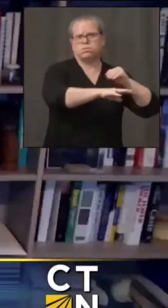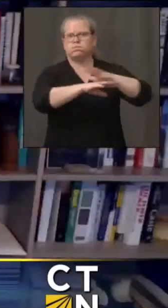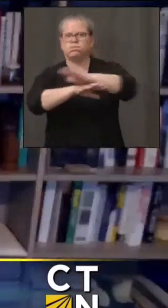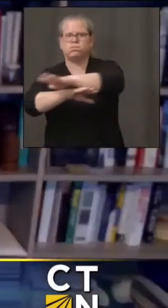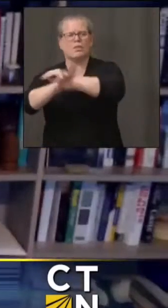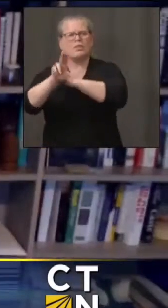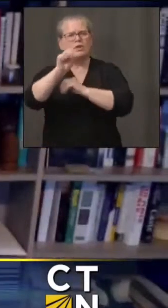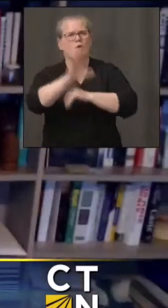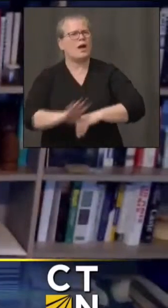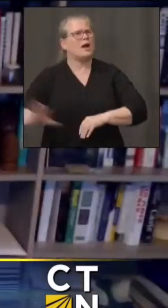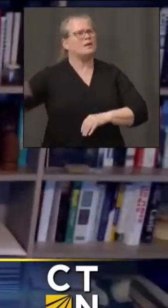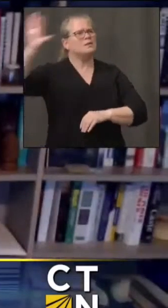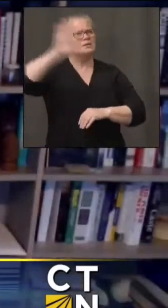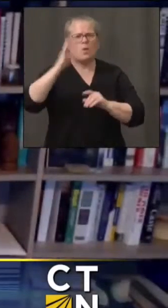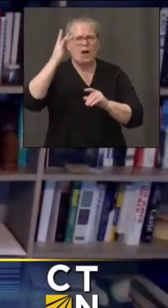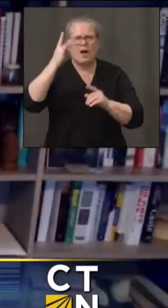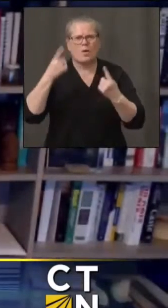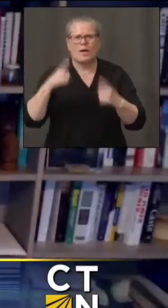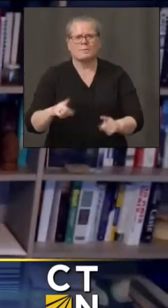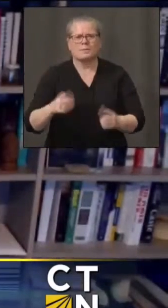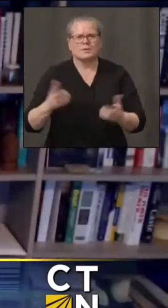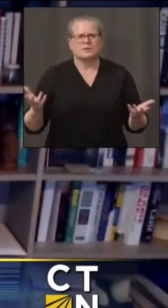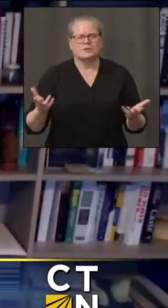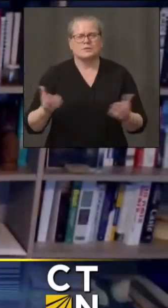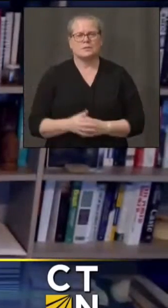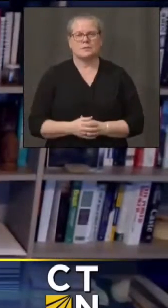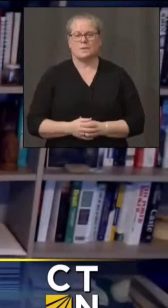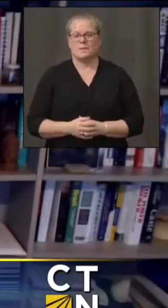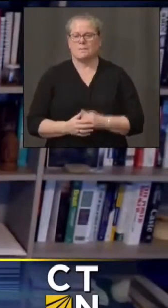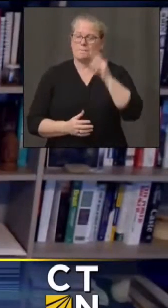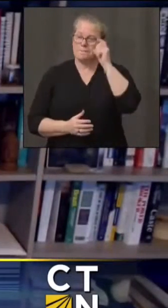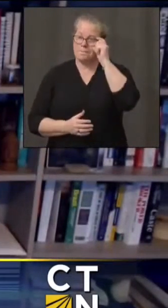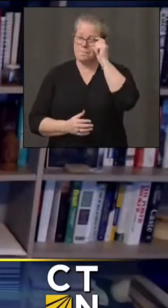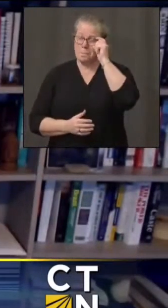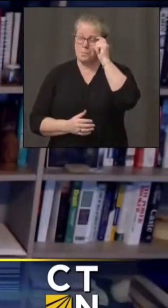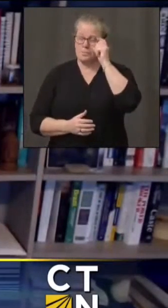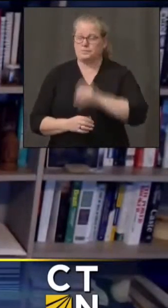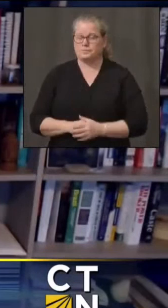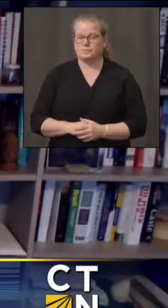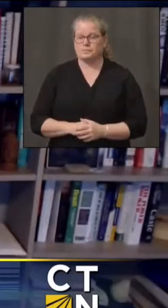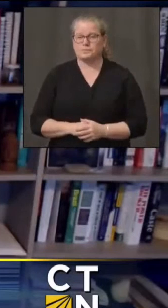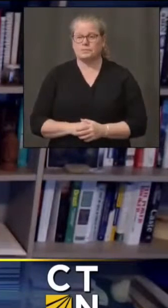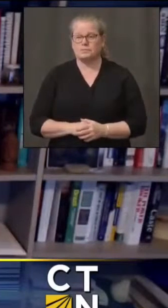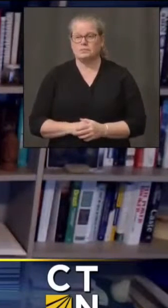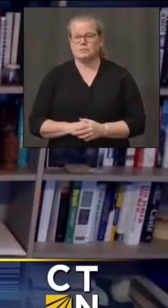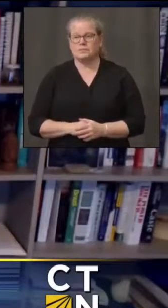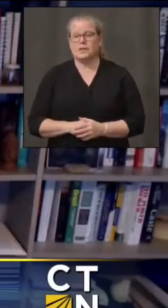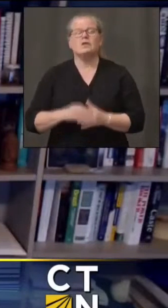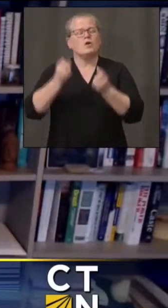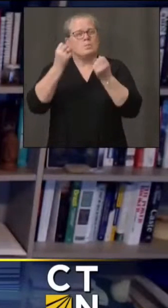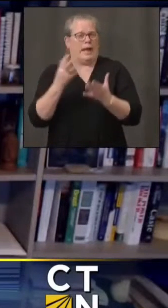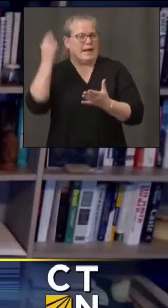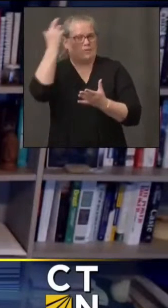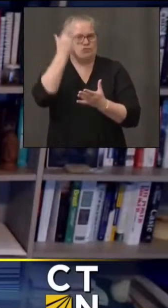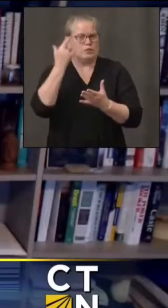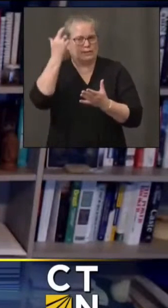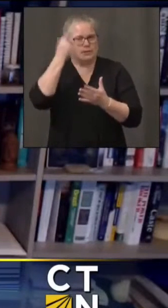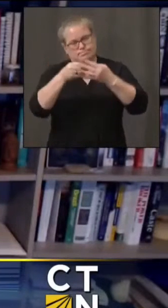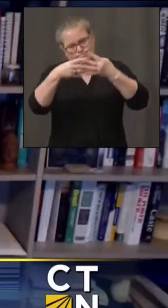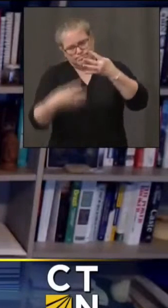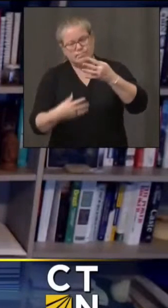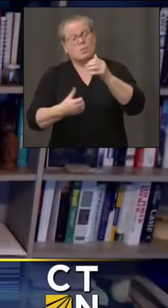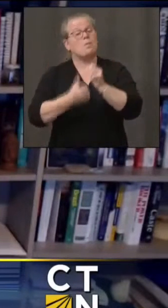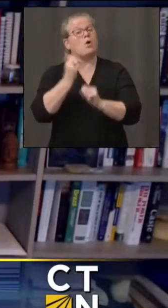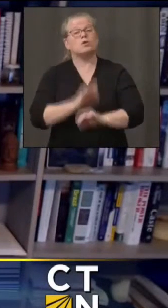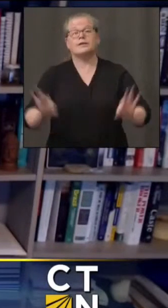think this is the important issue of. So there are several factors, but I think the one that's most important